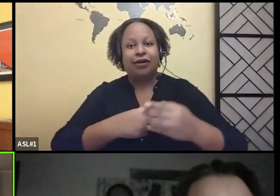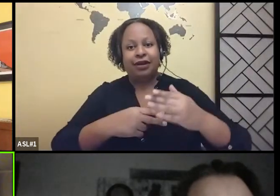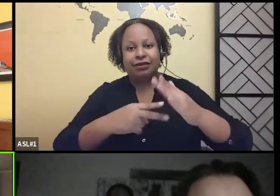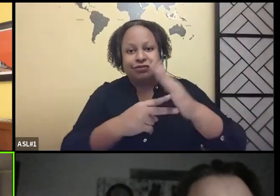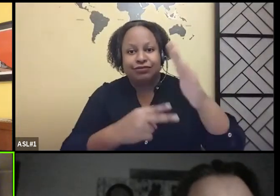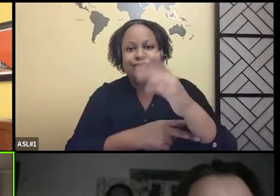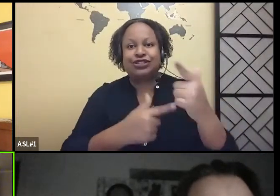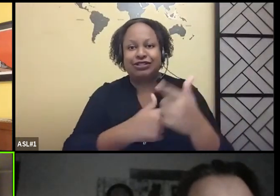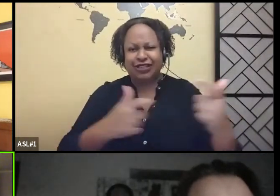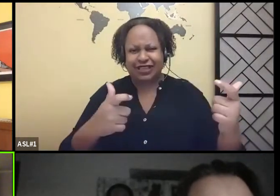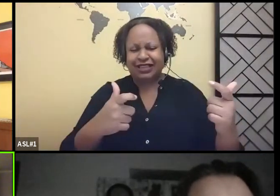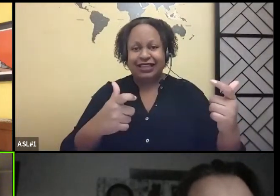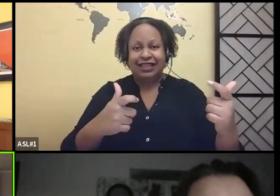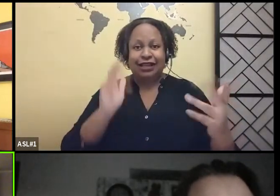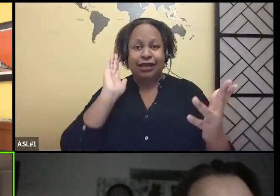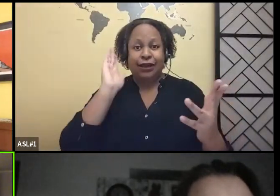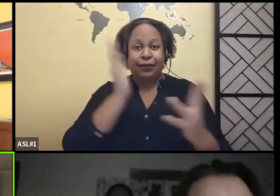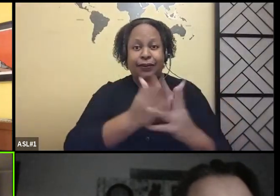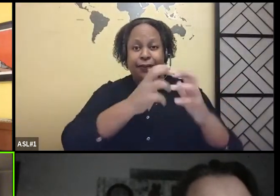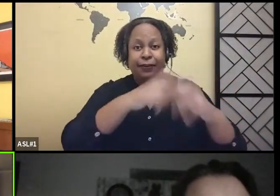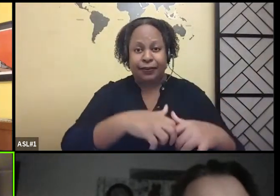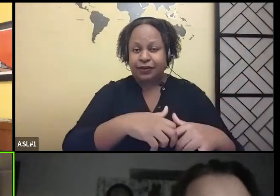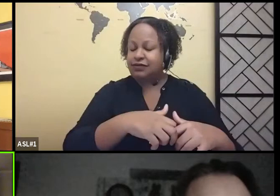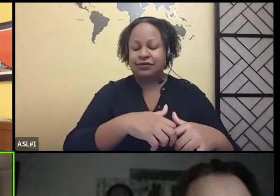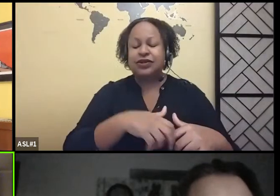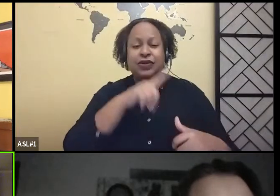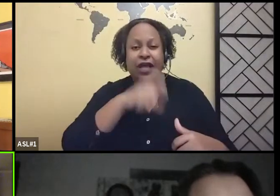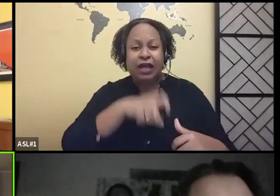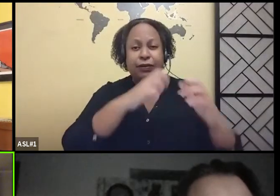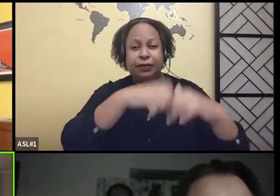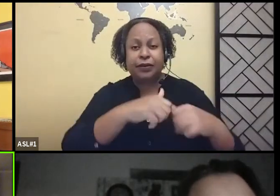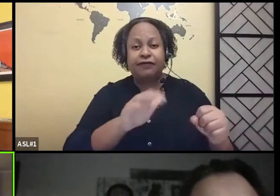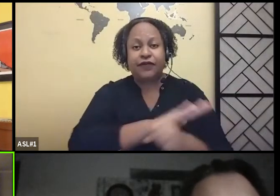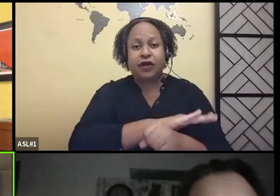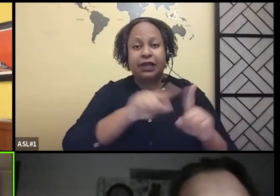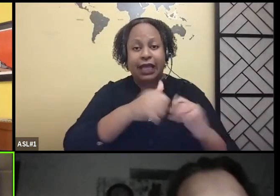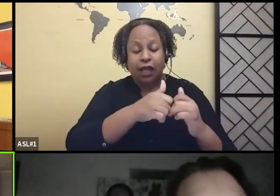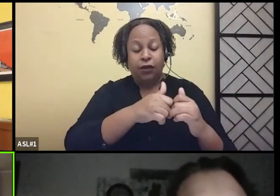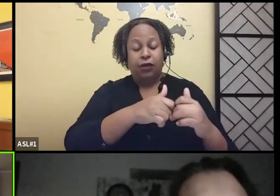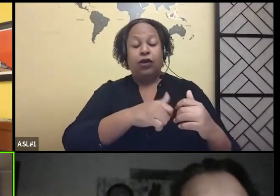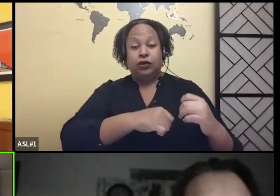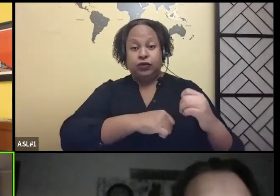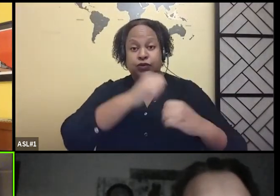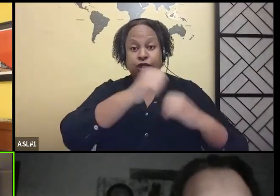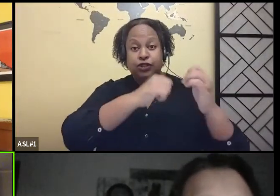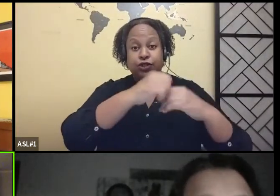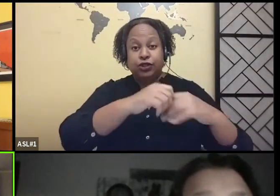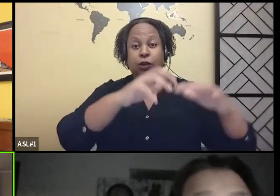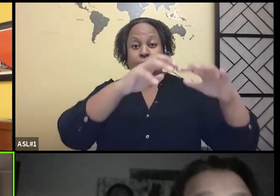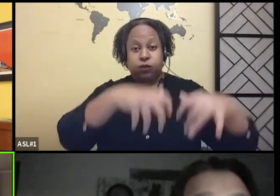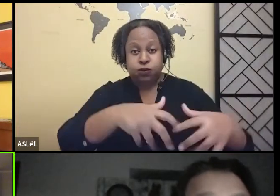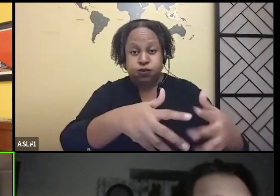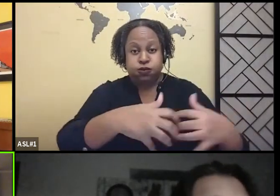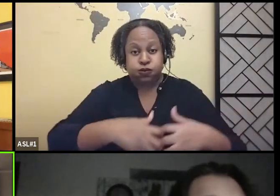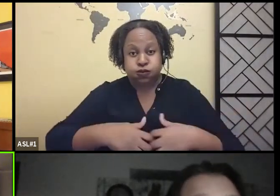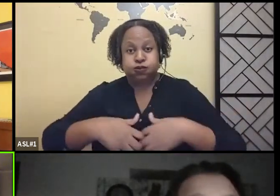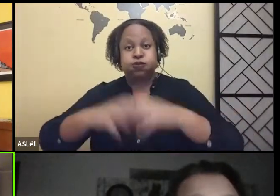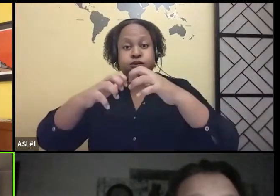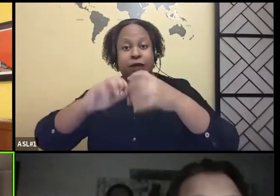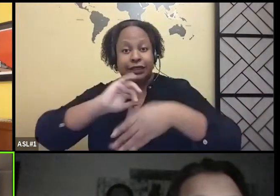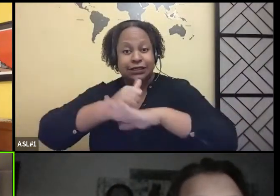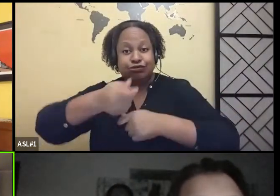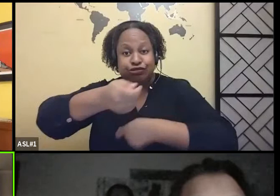ways in which it can actually be repurposed to create different networks of social relationships and different distributions of